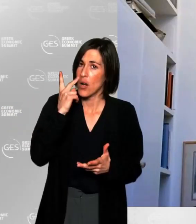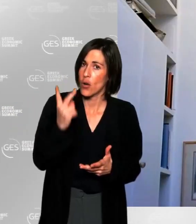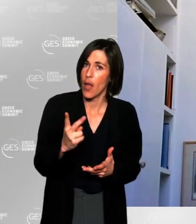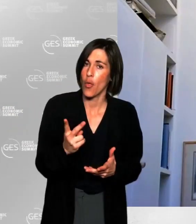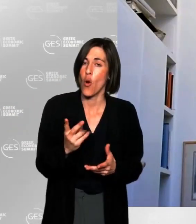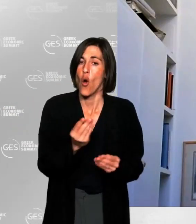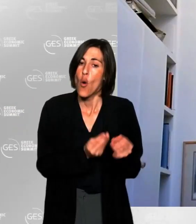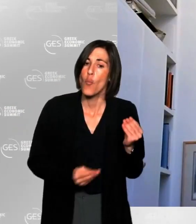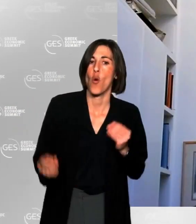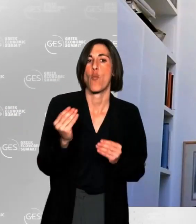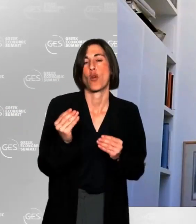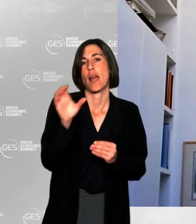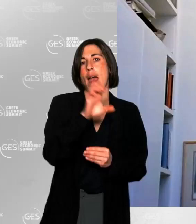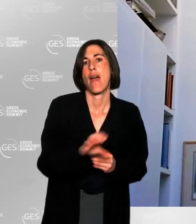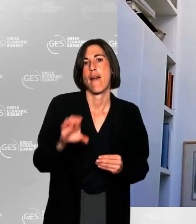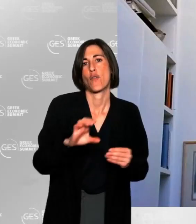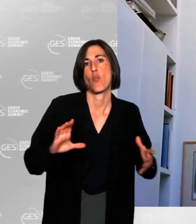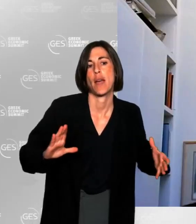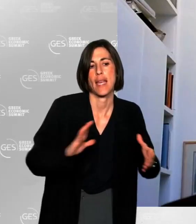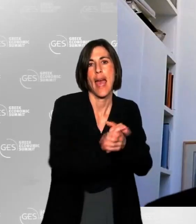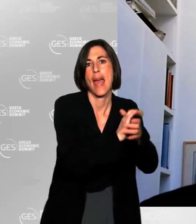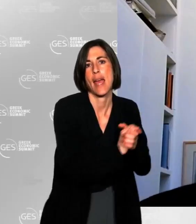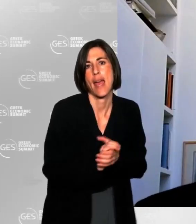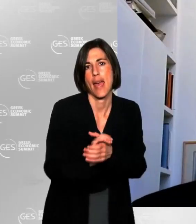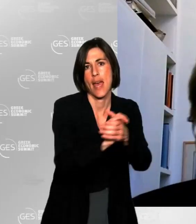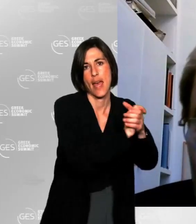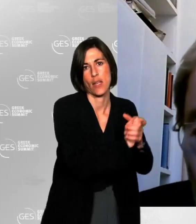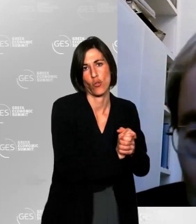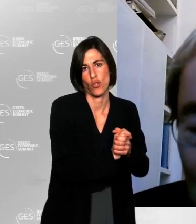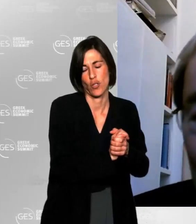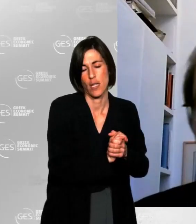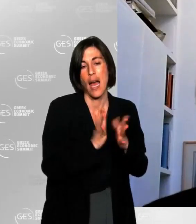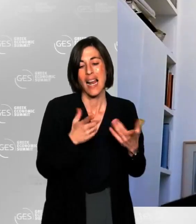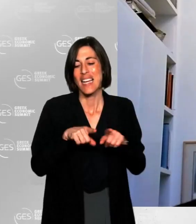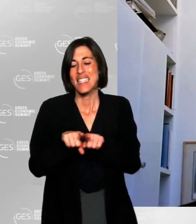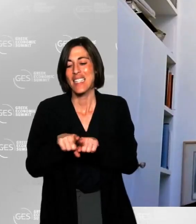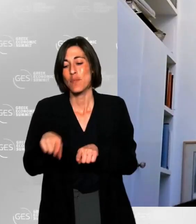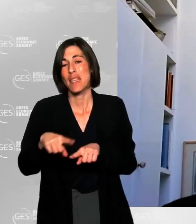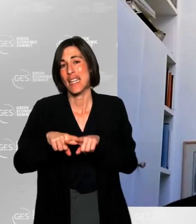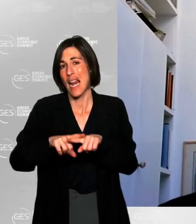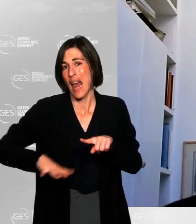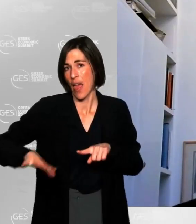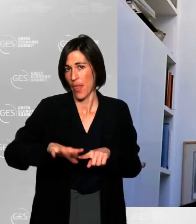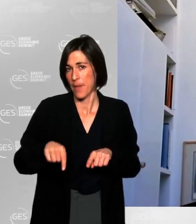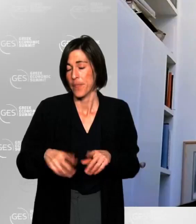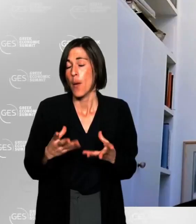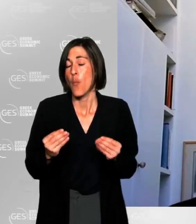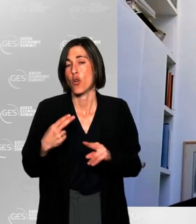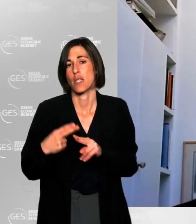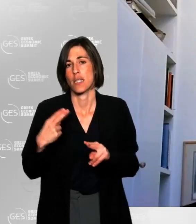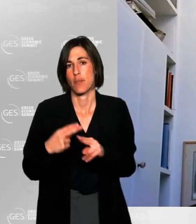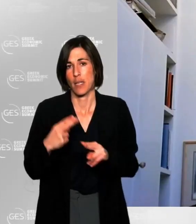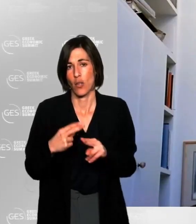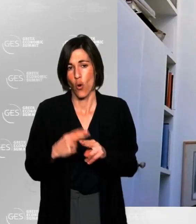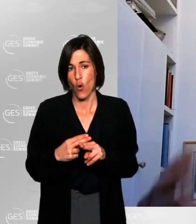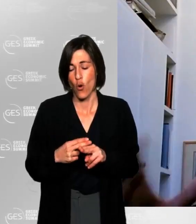along all dimensions. When it comes to Greece, however, it's extremely important that it takes advantage of this European